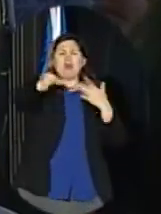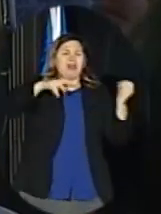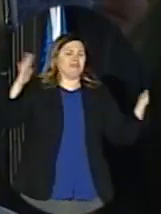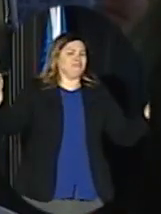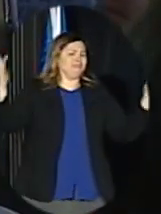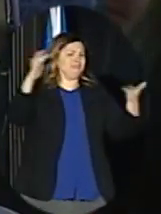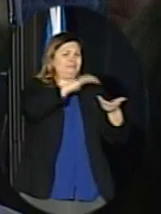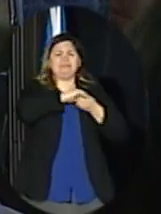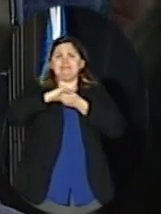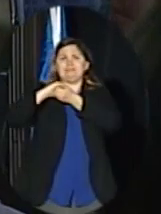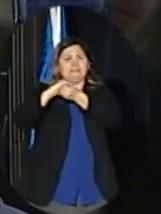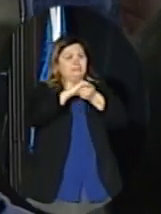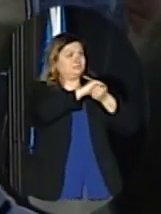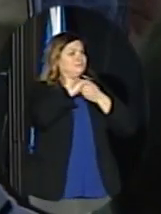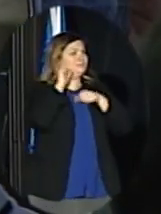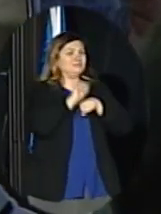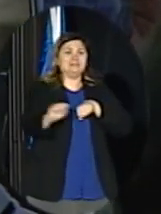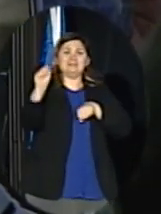work.